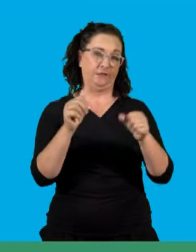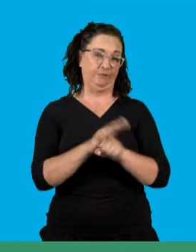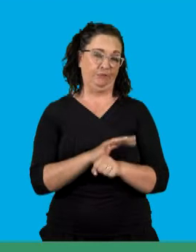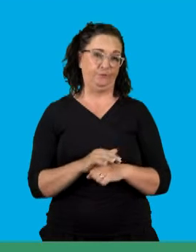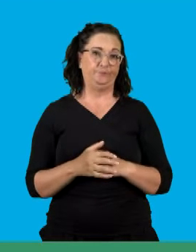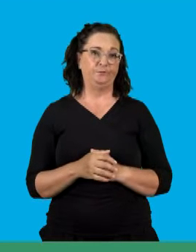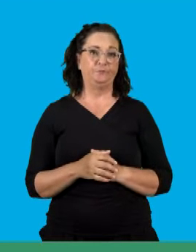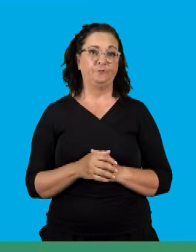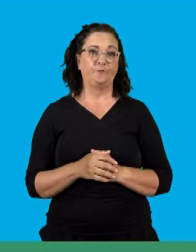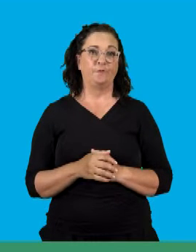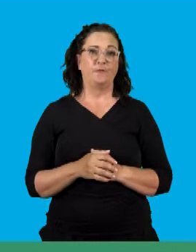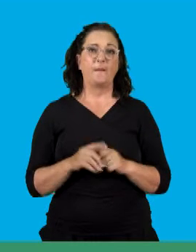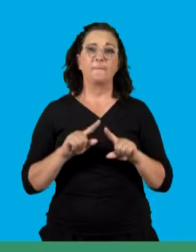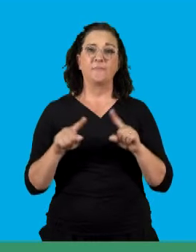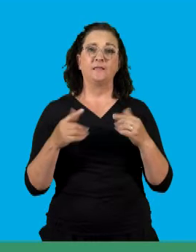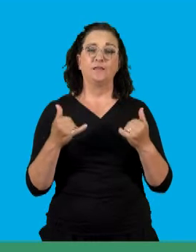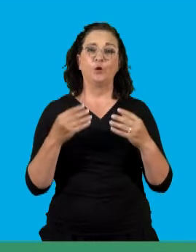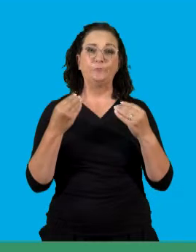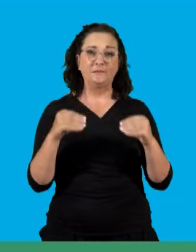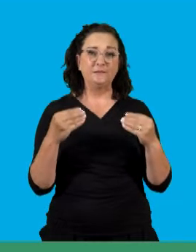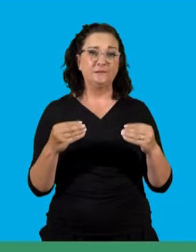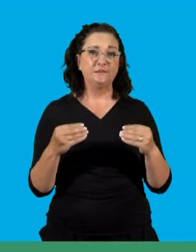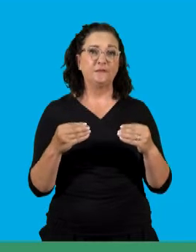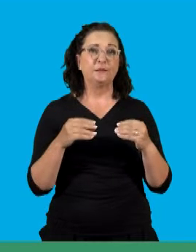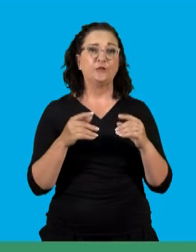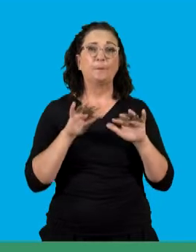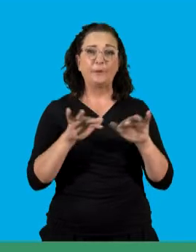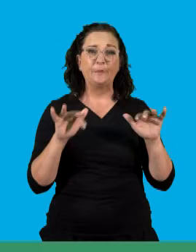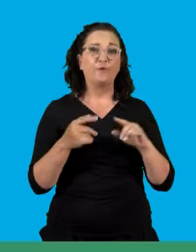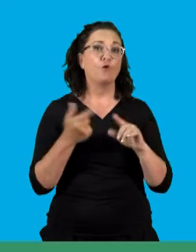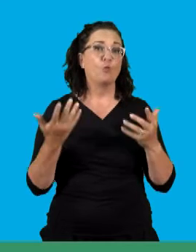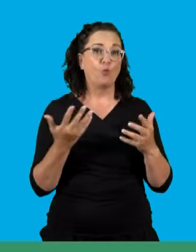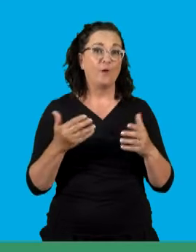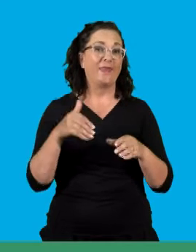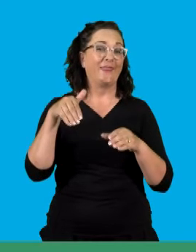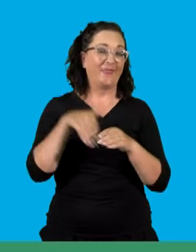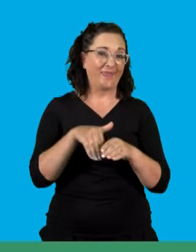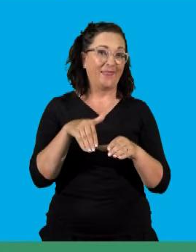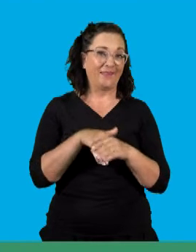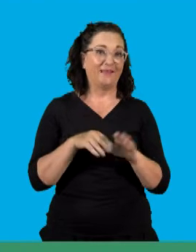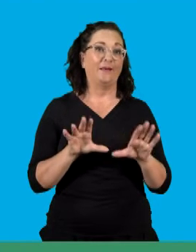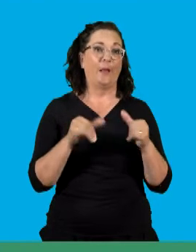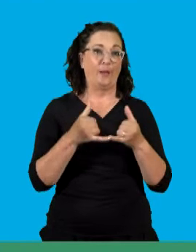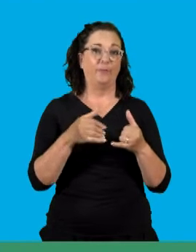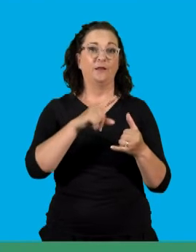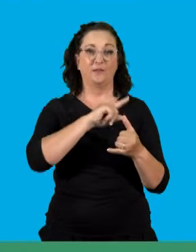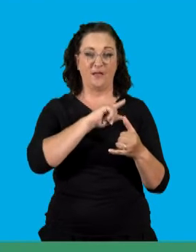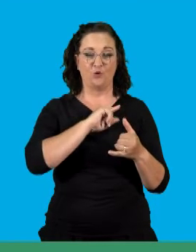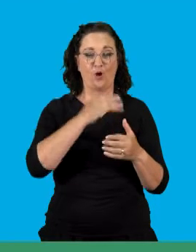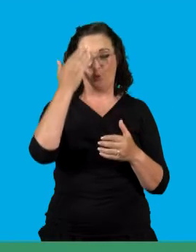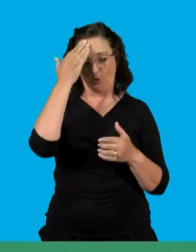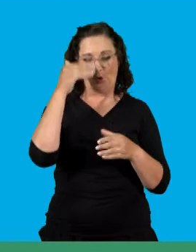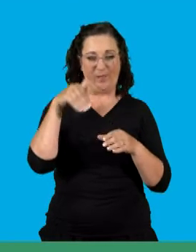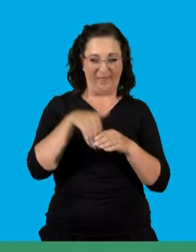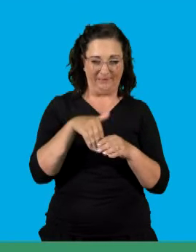successful. So these employees are from where? Within. So this was just a keyword to say this is